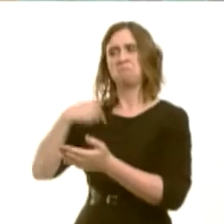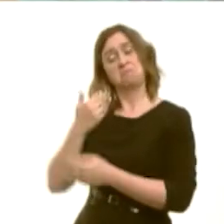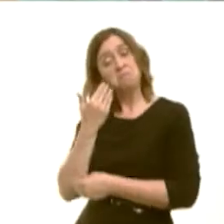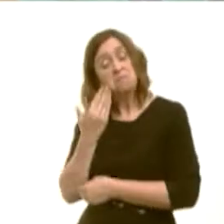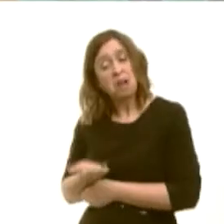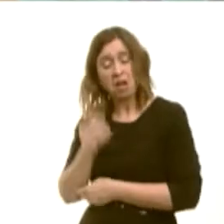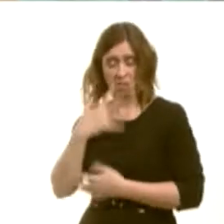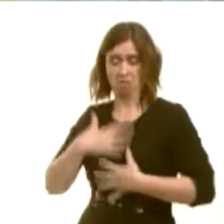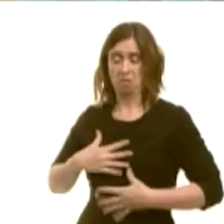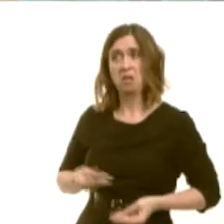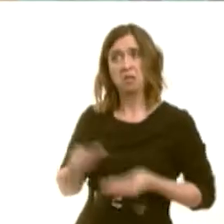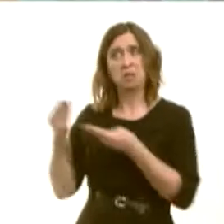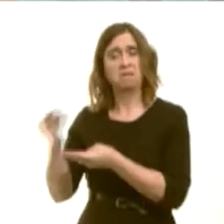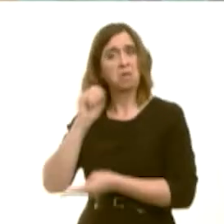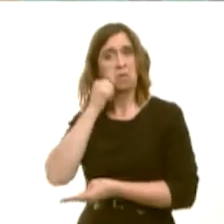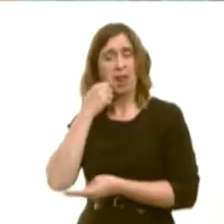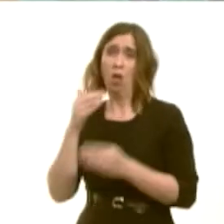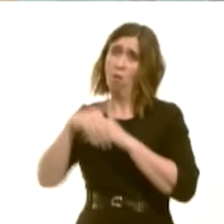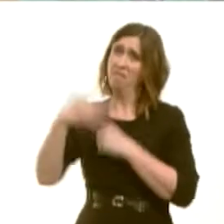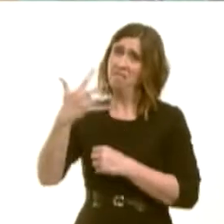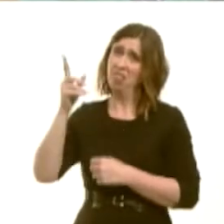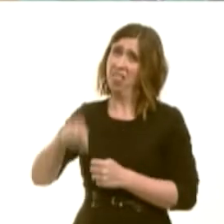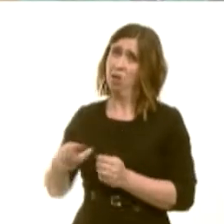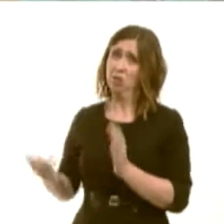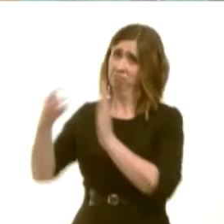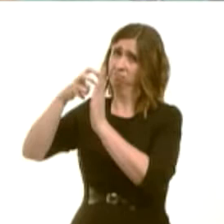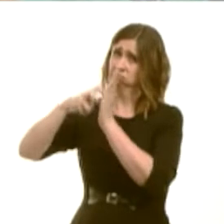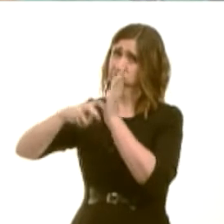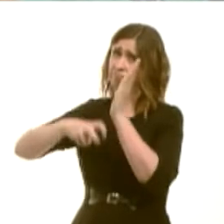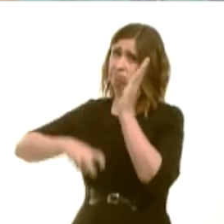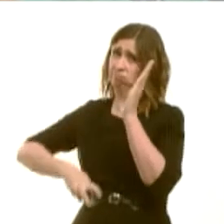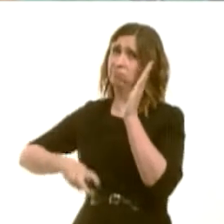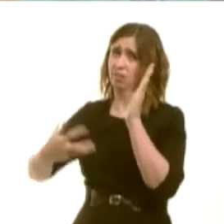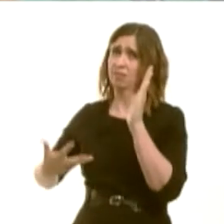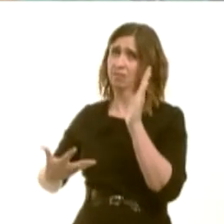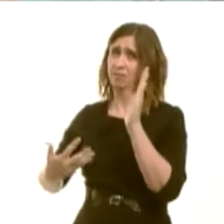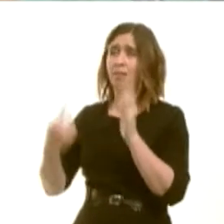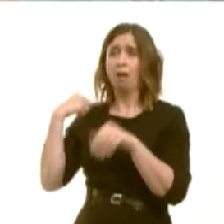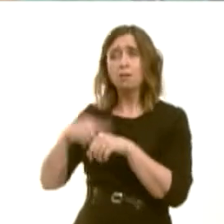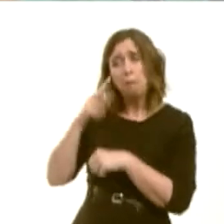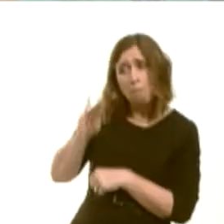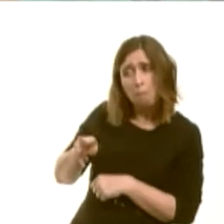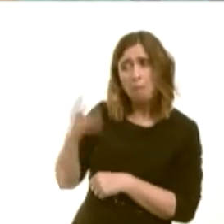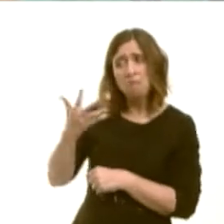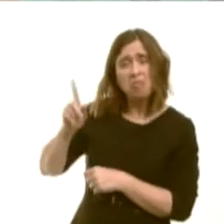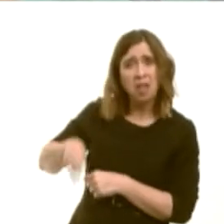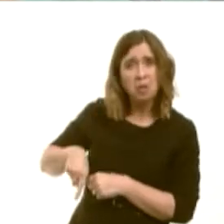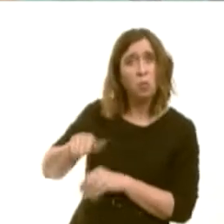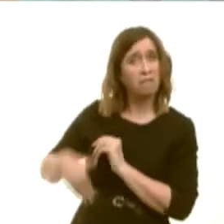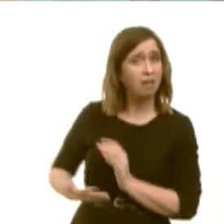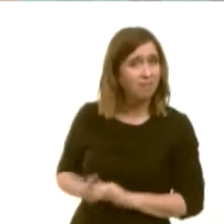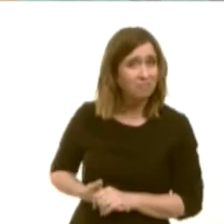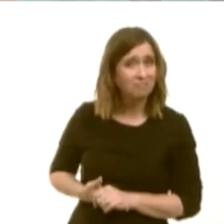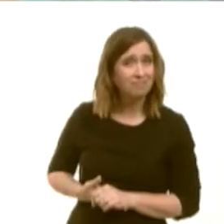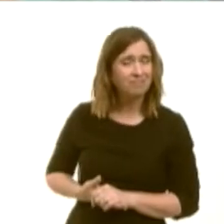people have signed up to the organ donation register. Over 15,000 is believed at the last count. I'd also like to